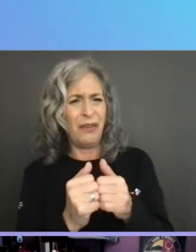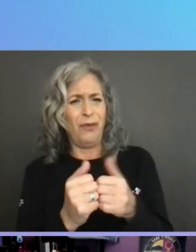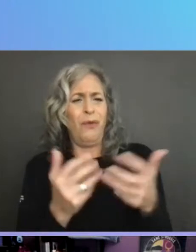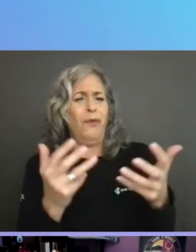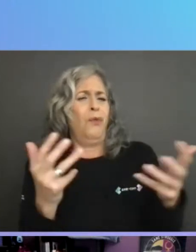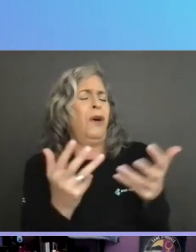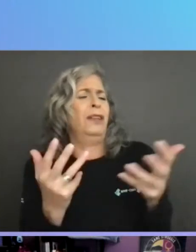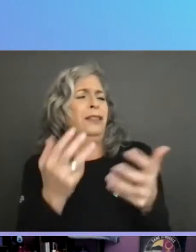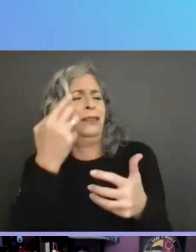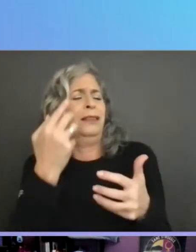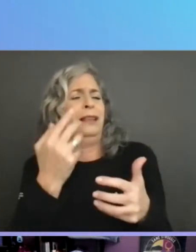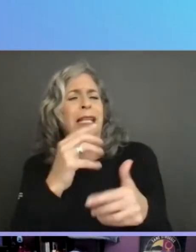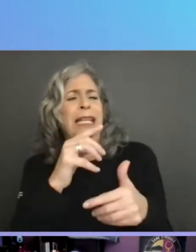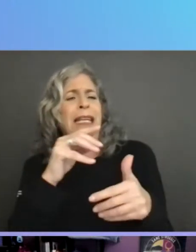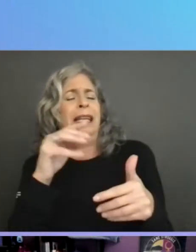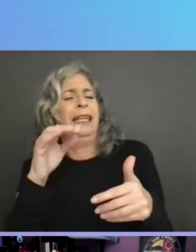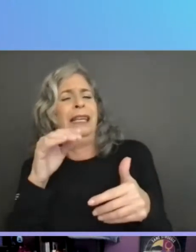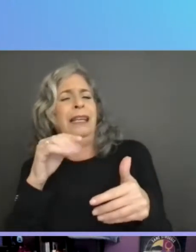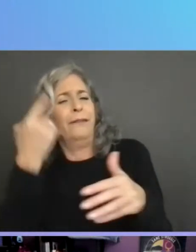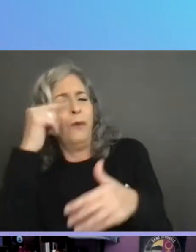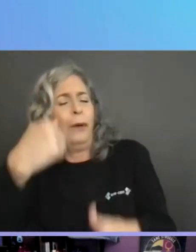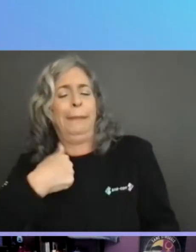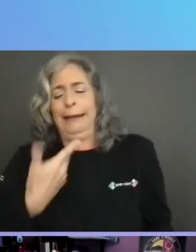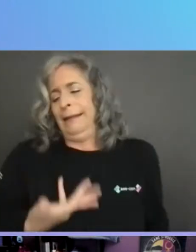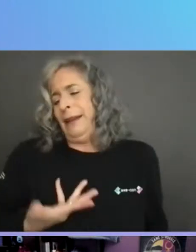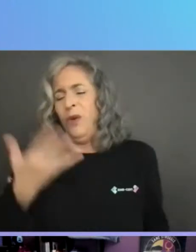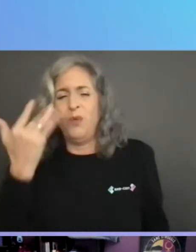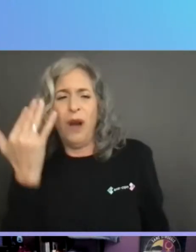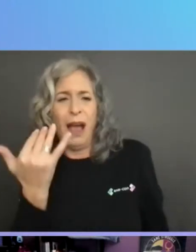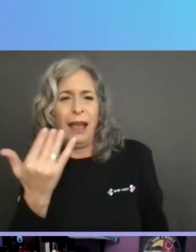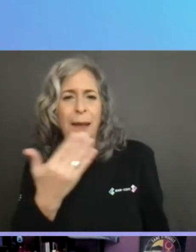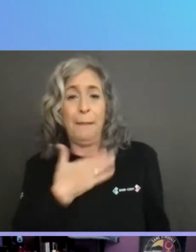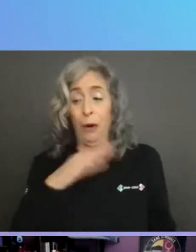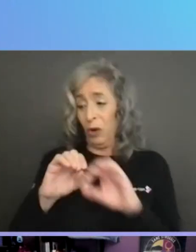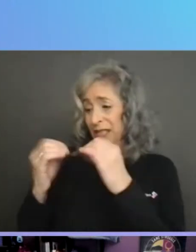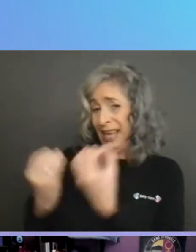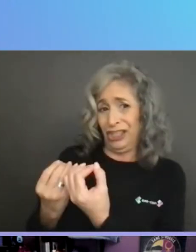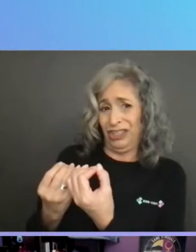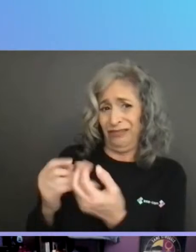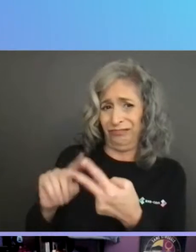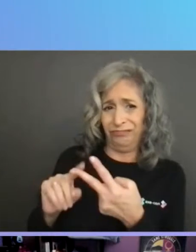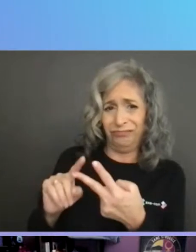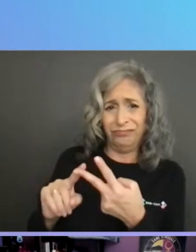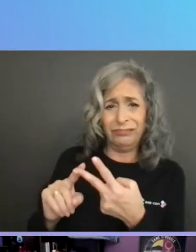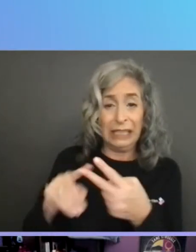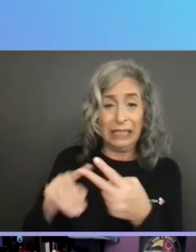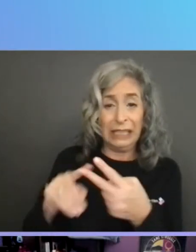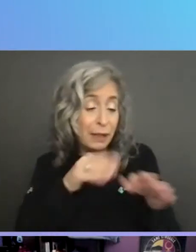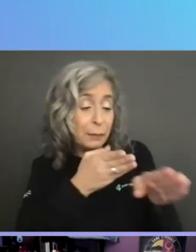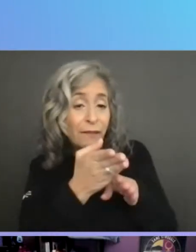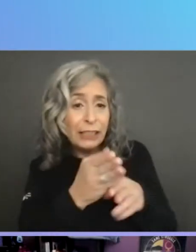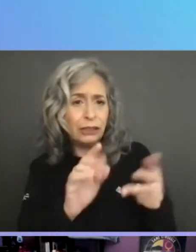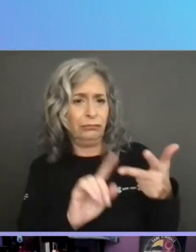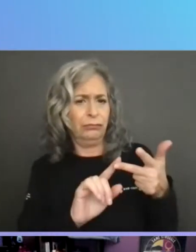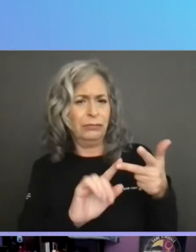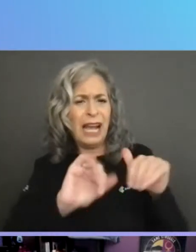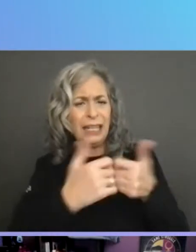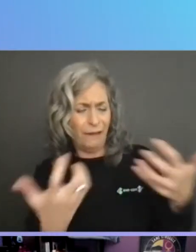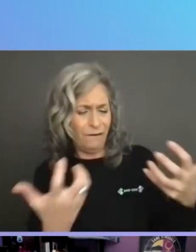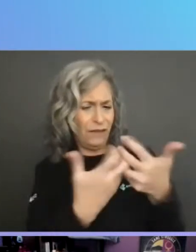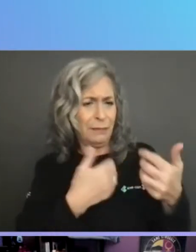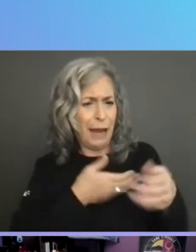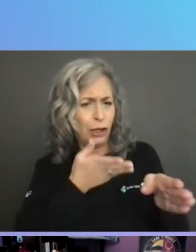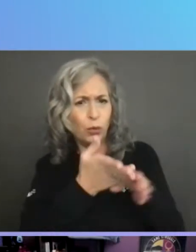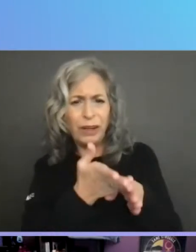in it for you as an individual? What's in it for my organization? What's in it for the accessibility profession? How does this fit into my career path?